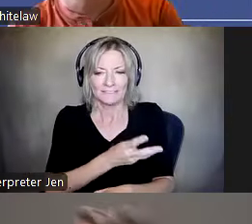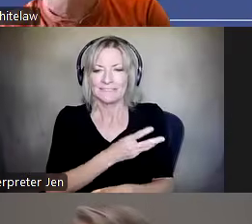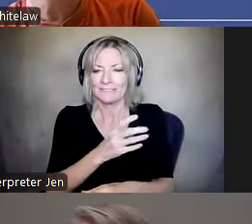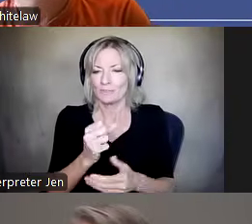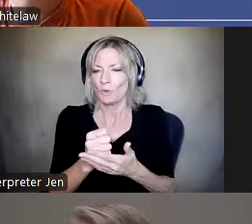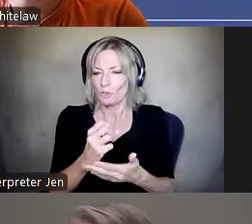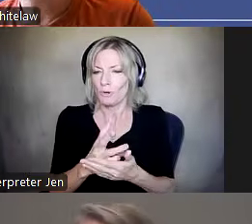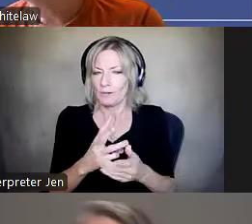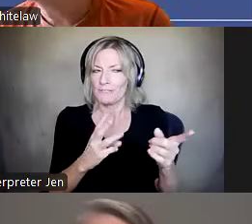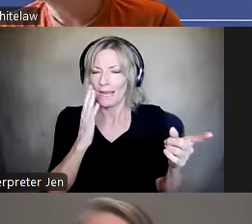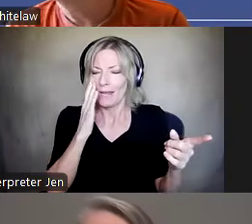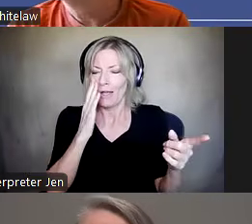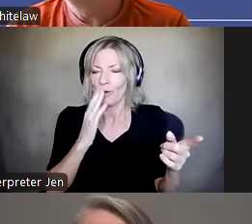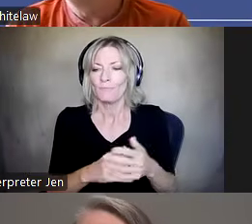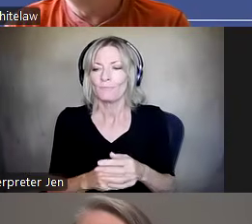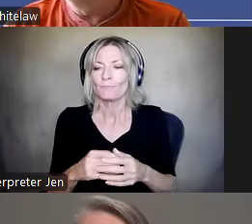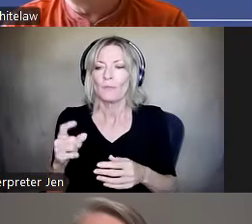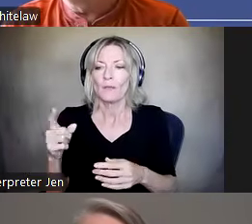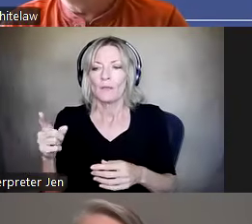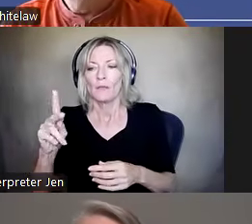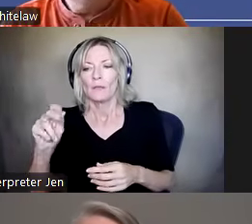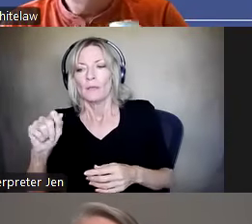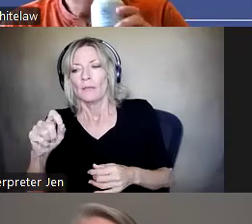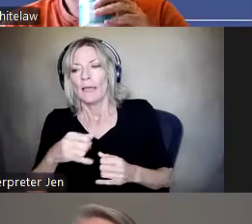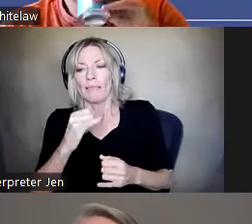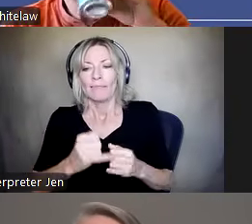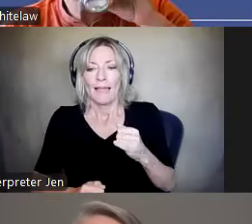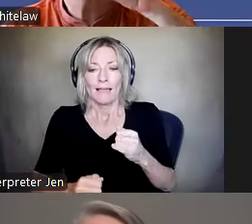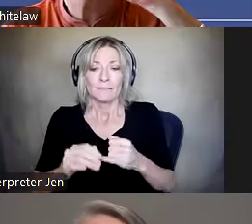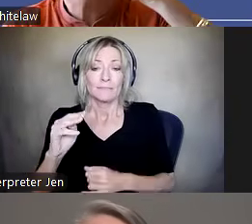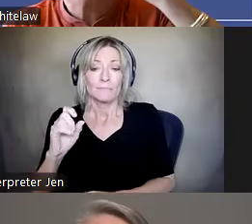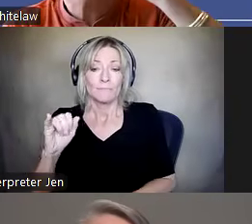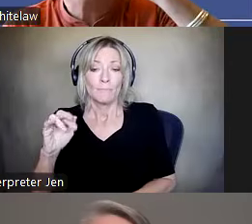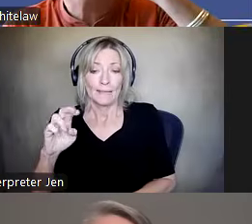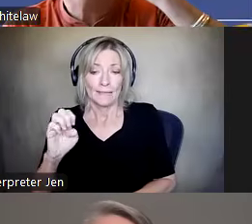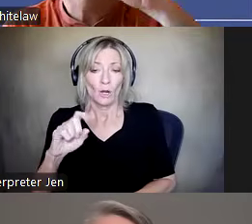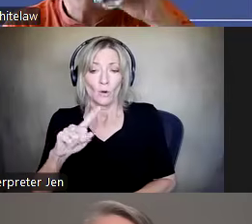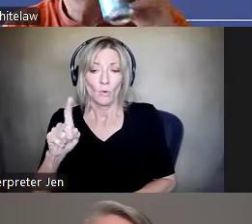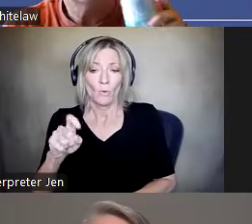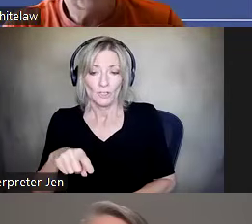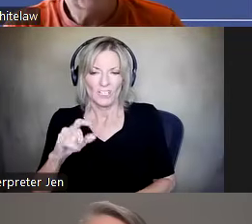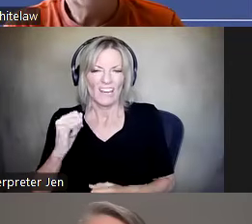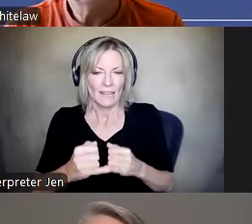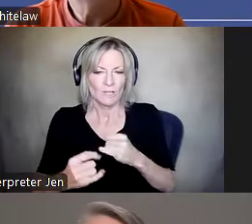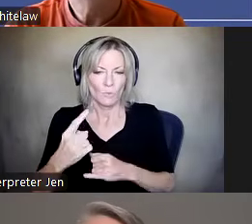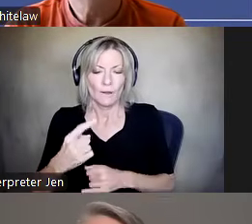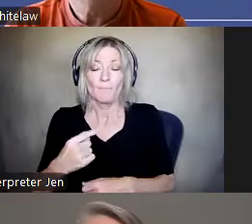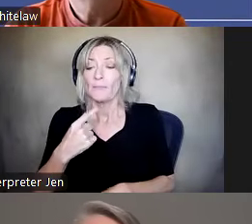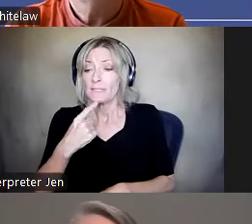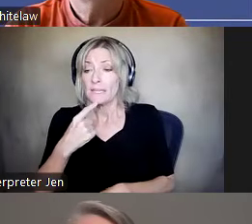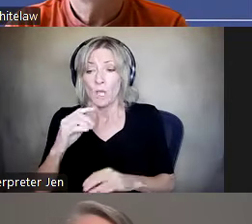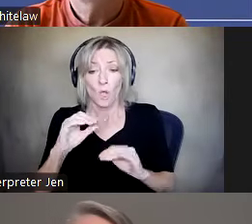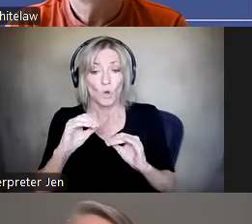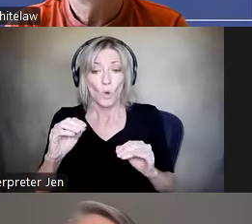And here's one last Medicare question that we'll end with. This person asks, you say no Medicare